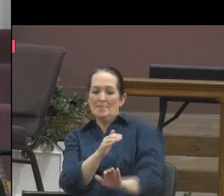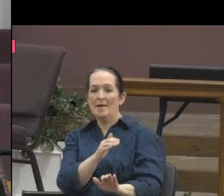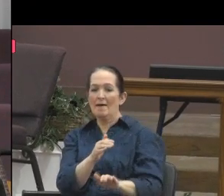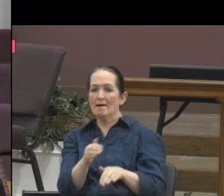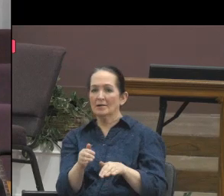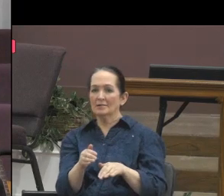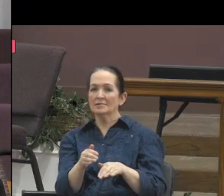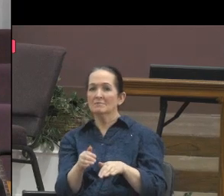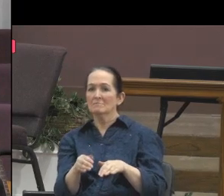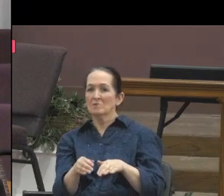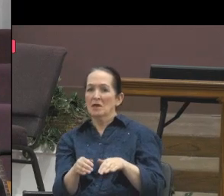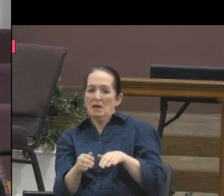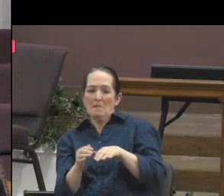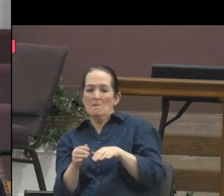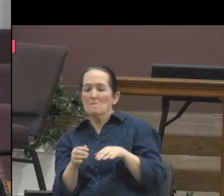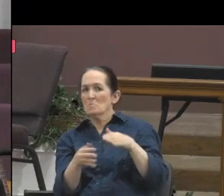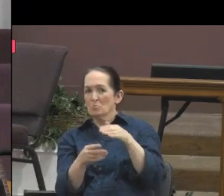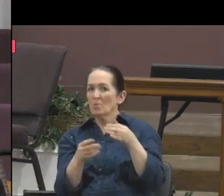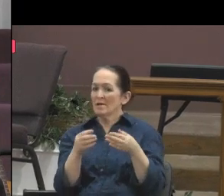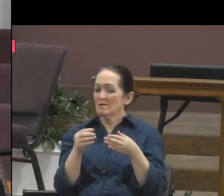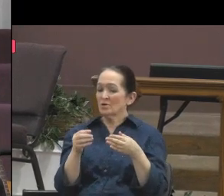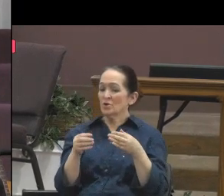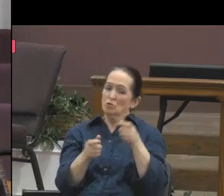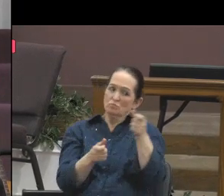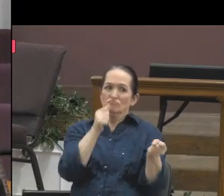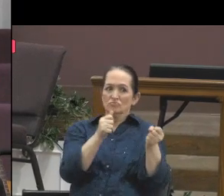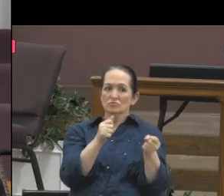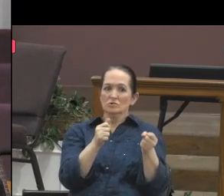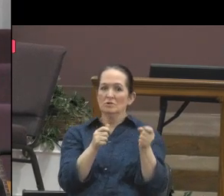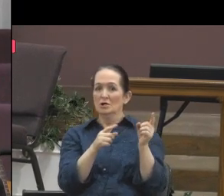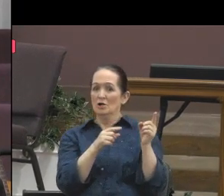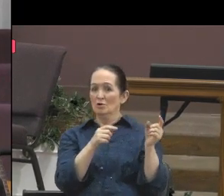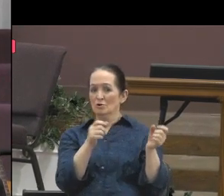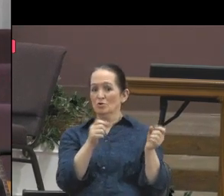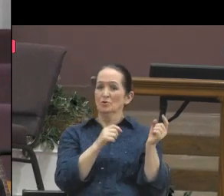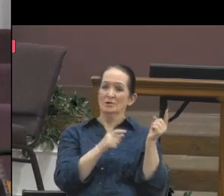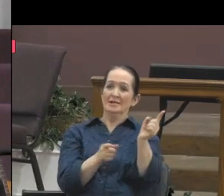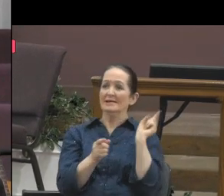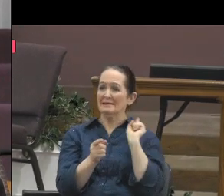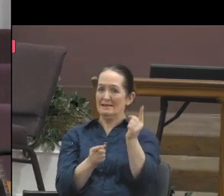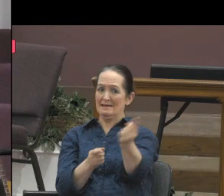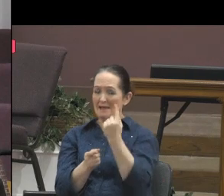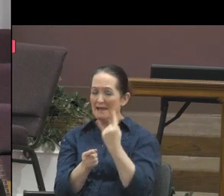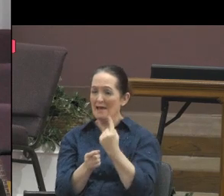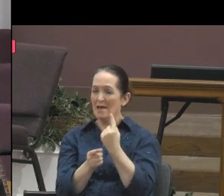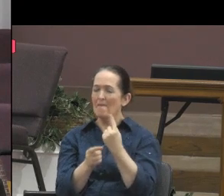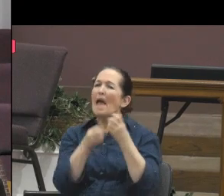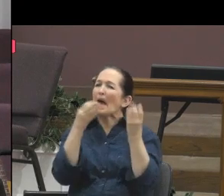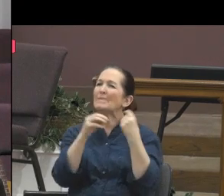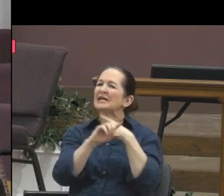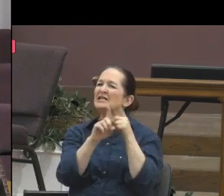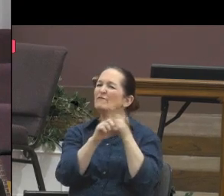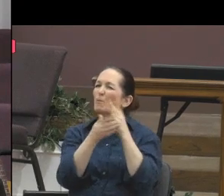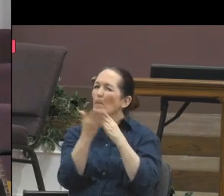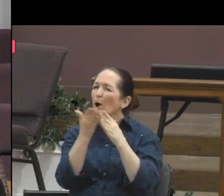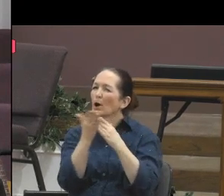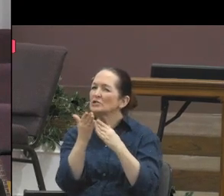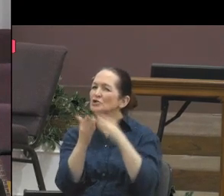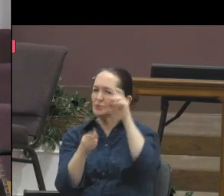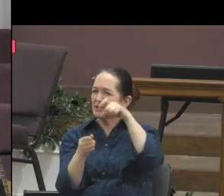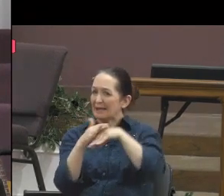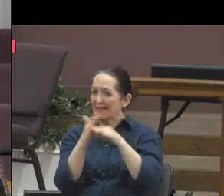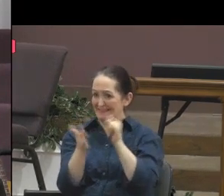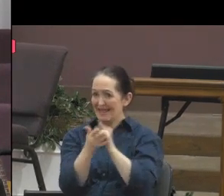a steering wheel to get here? And yet how many different little tiny parts were necessitated to